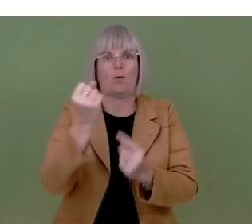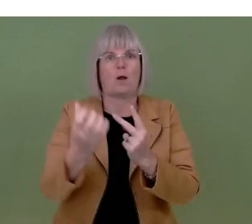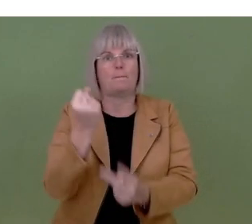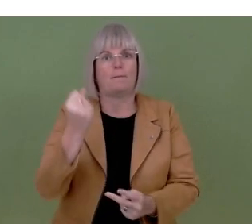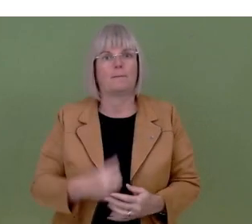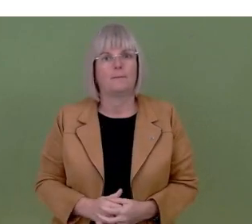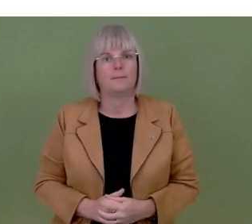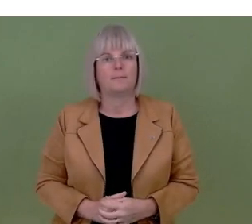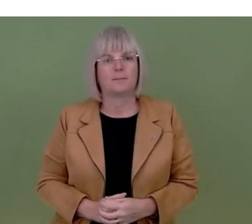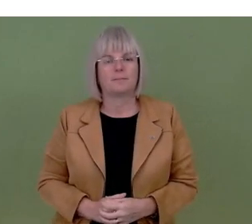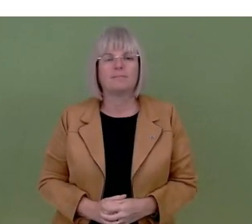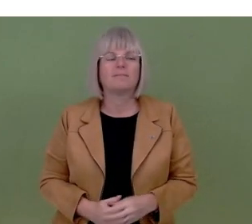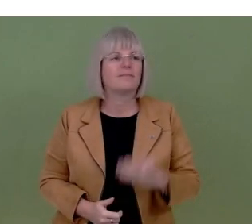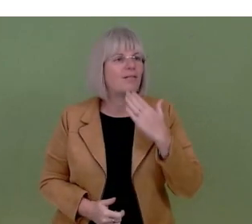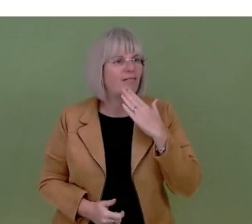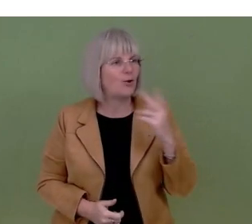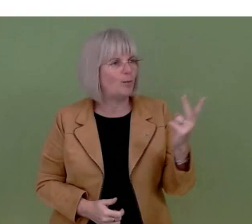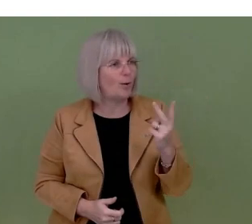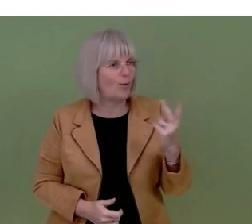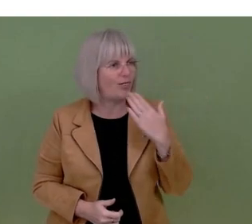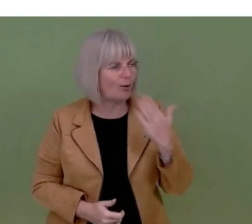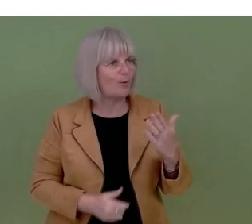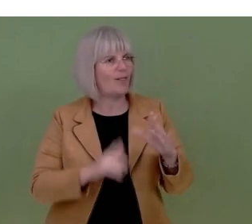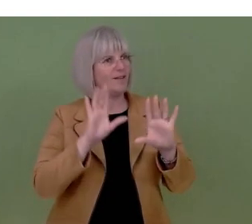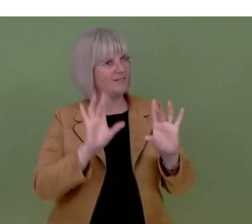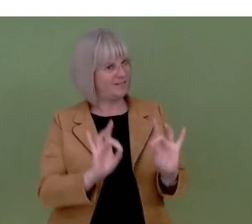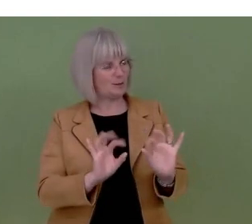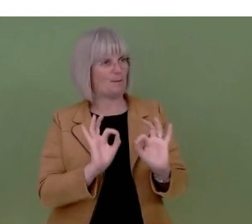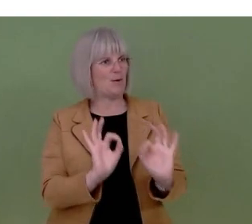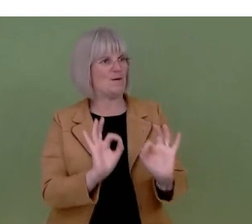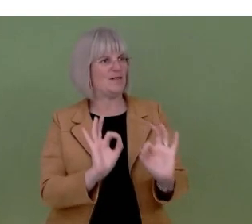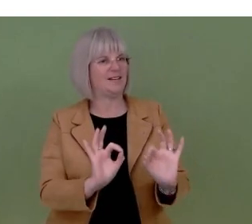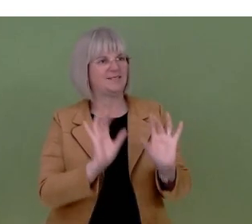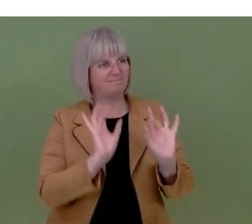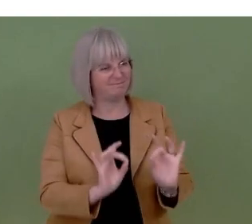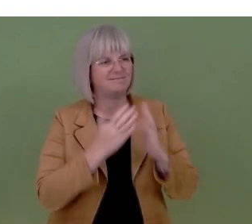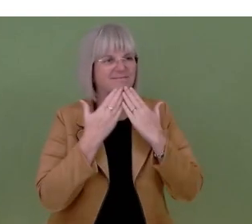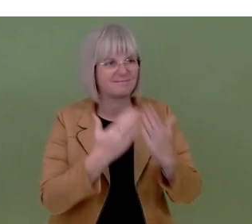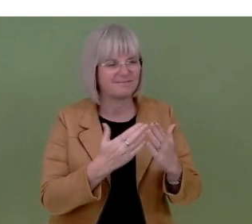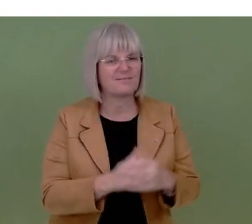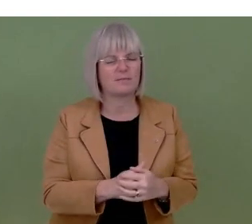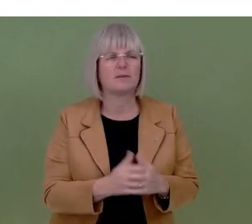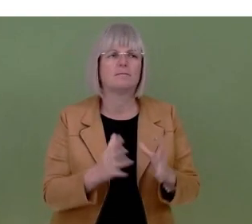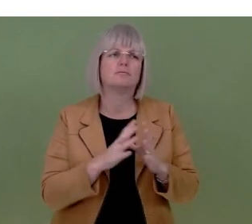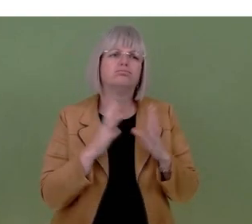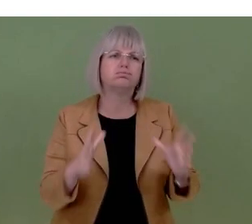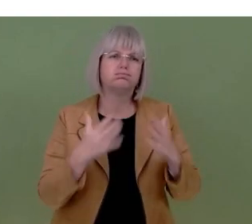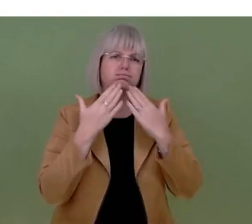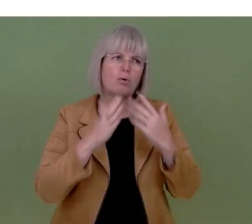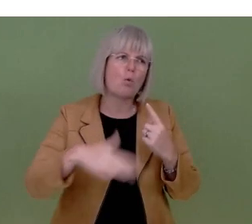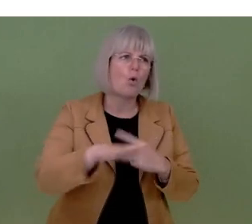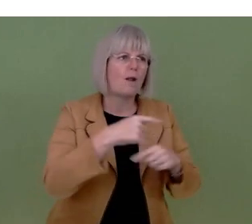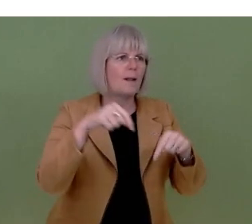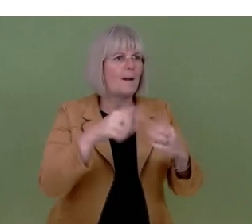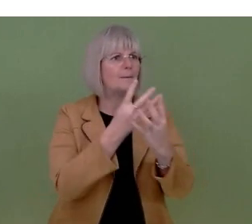Thank you both. I don't think we could finish on a better note than that. A huge thank you to everybody on the panel this morning.